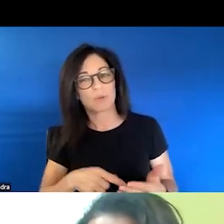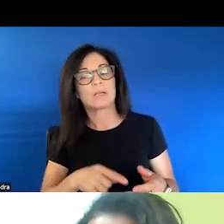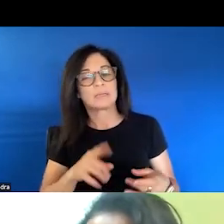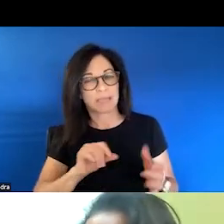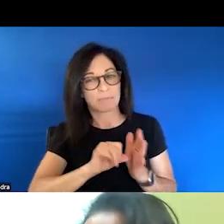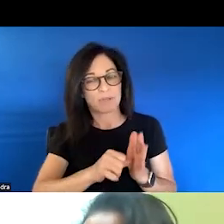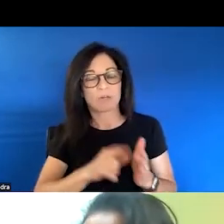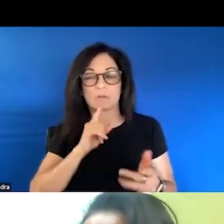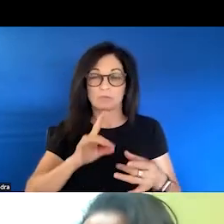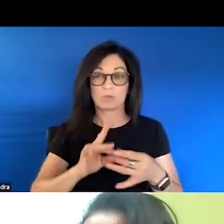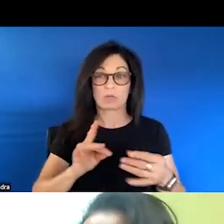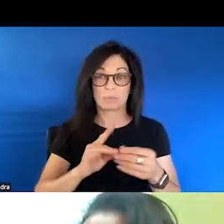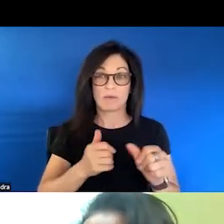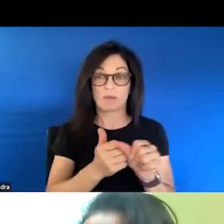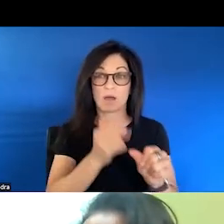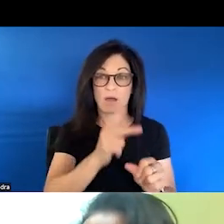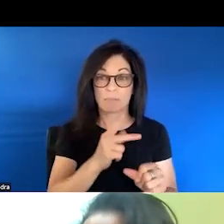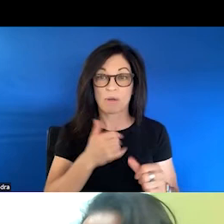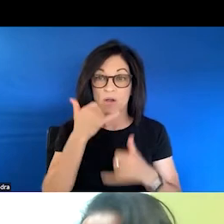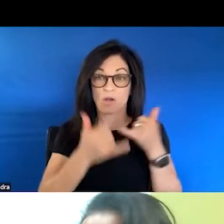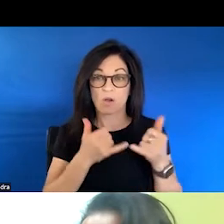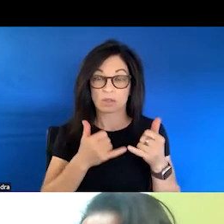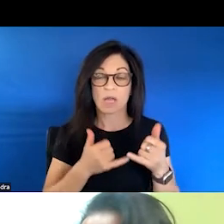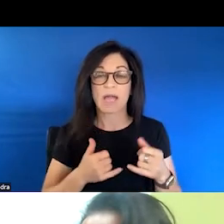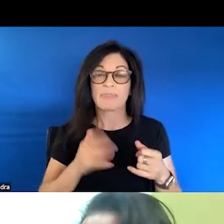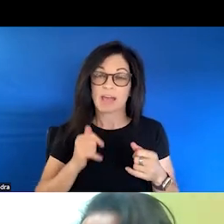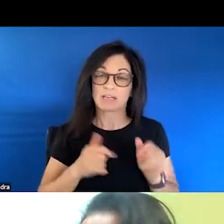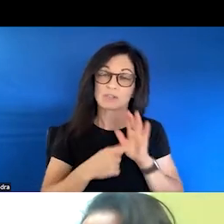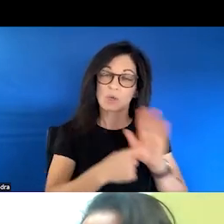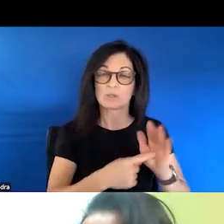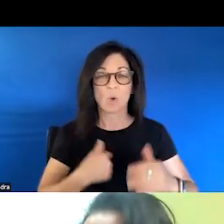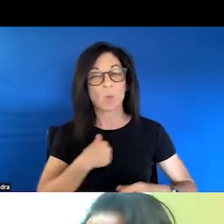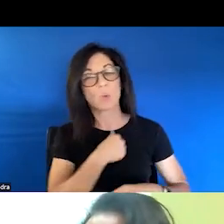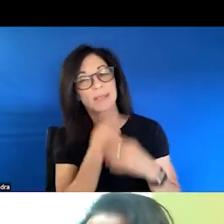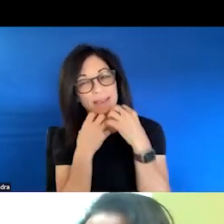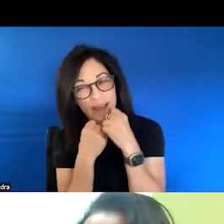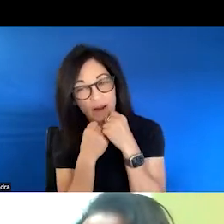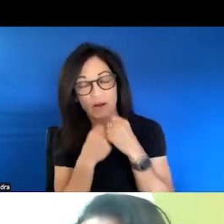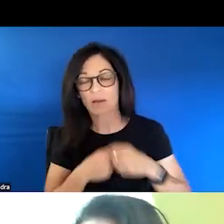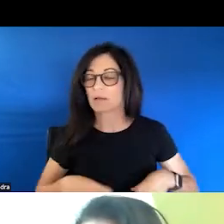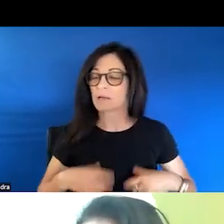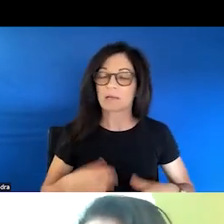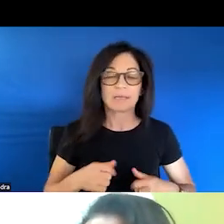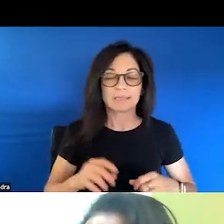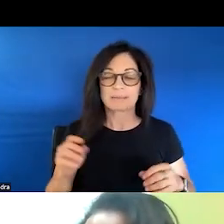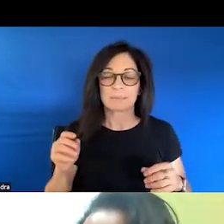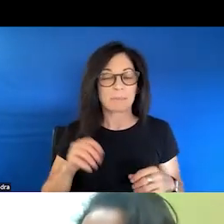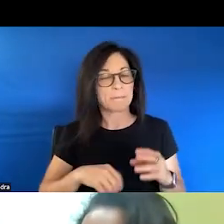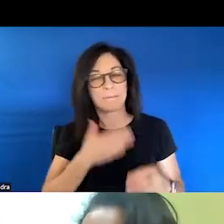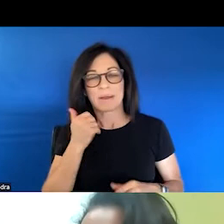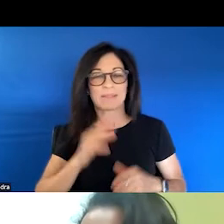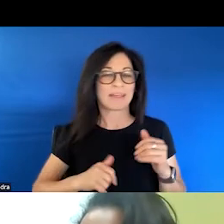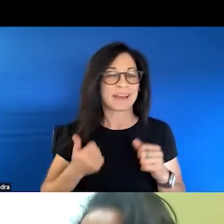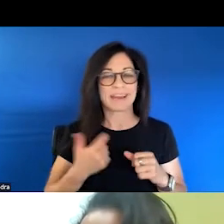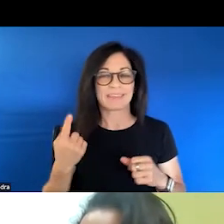calls, communicating a we care, perhaps like nothing else that crisis care does. I got that from Dave, but